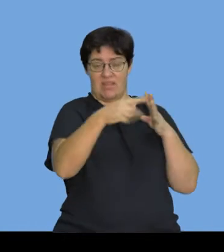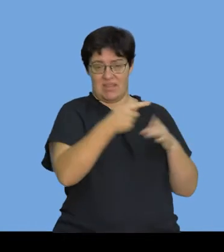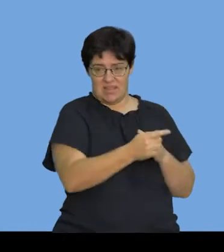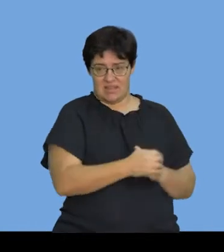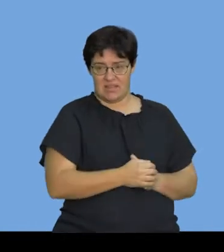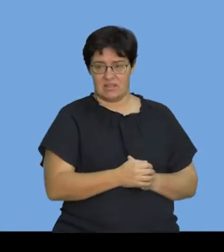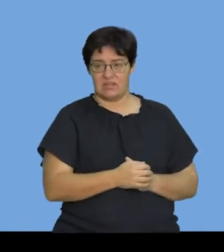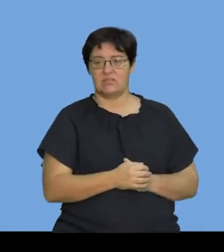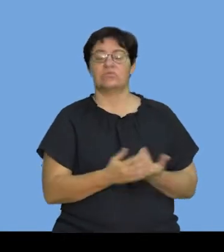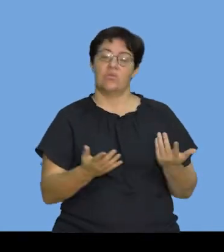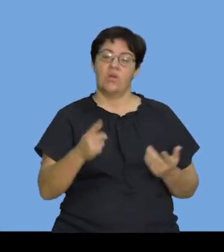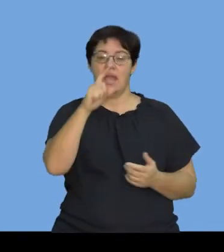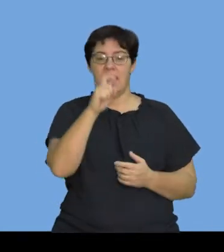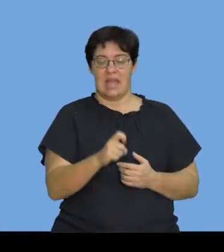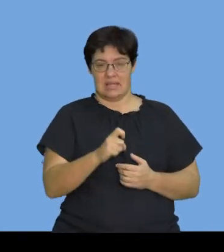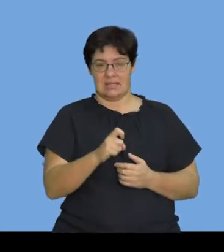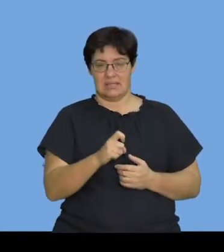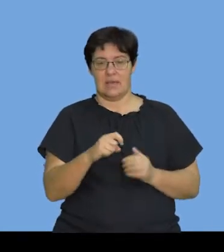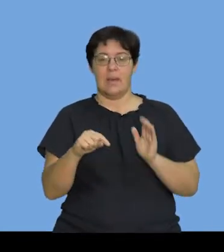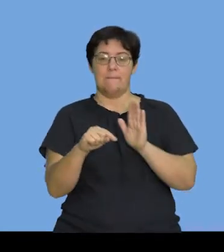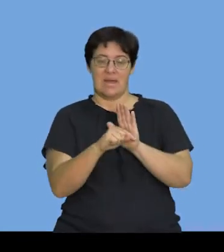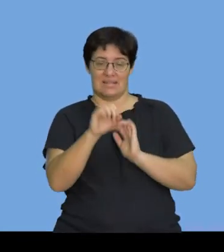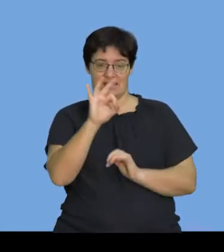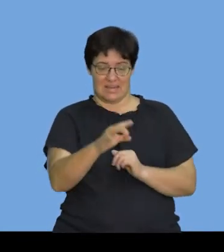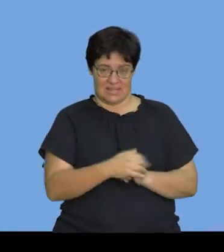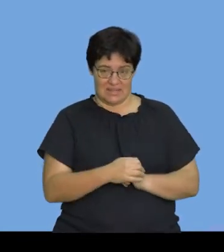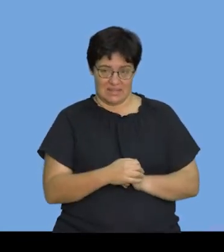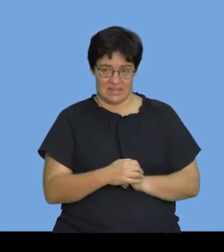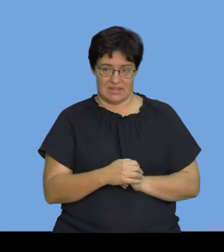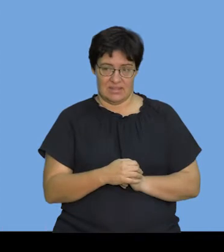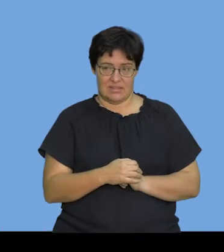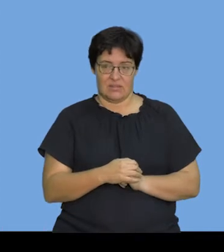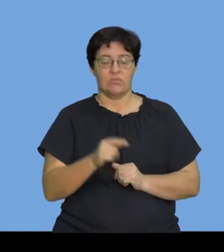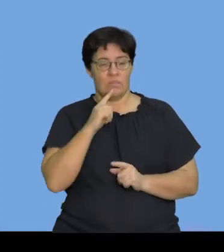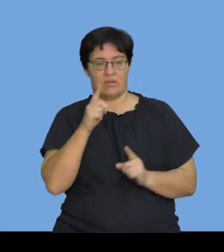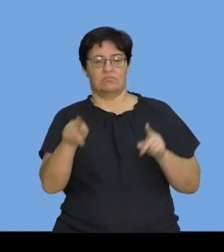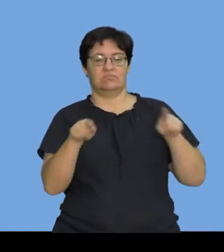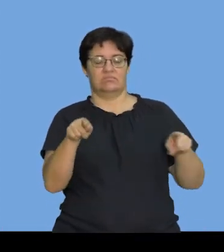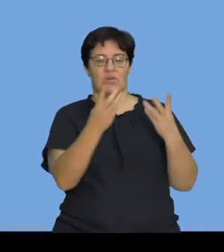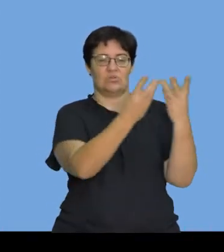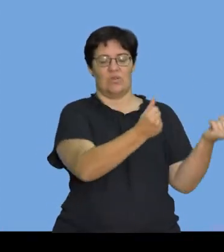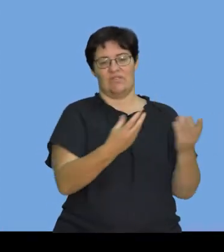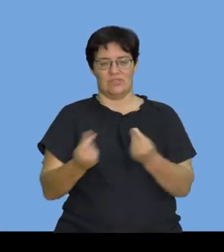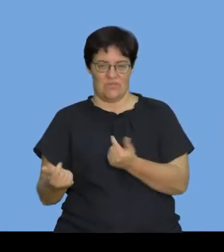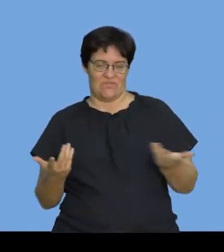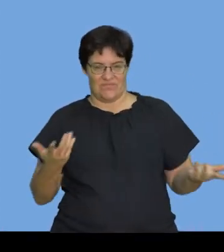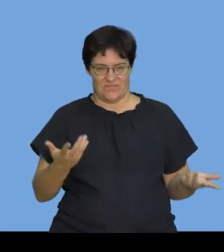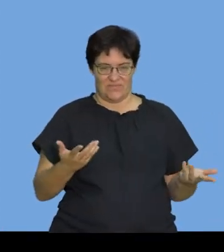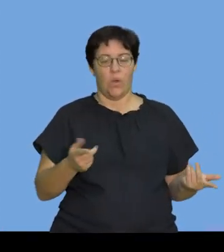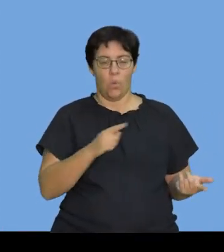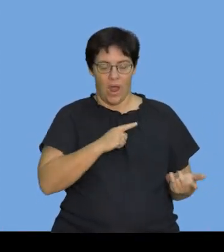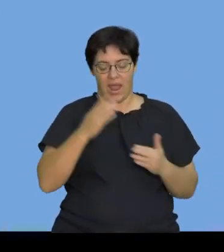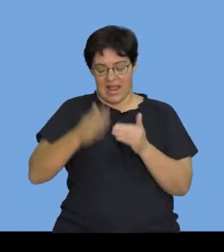it x equal to minus 3. And those will be my two solutions, x equal to 0